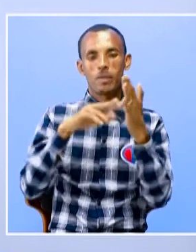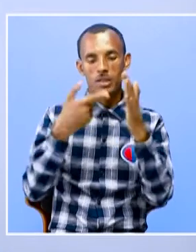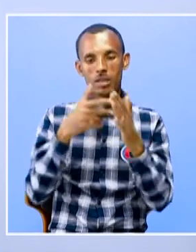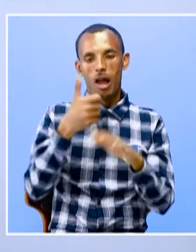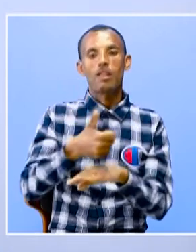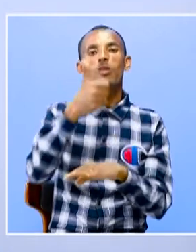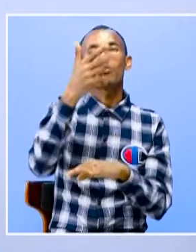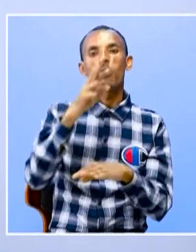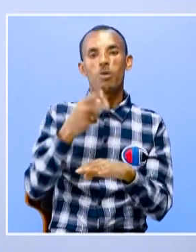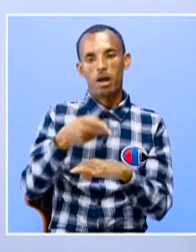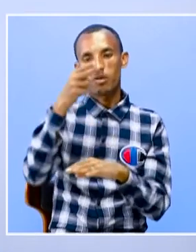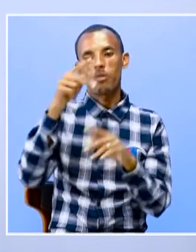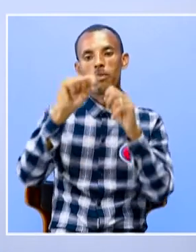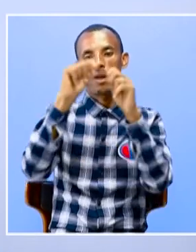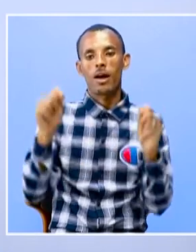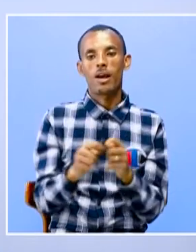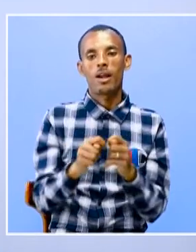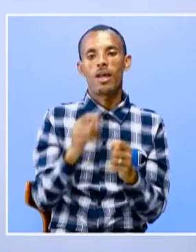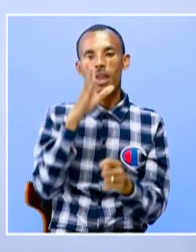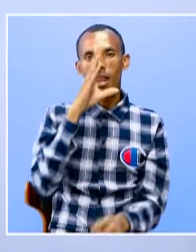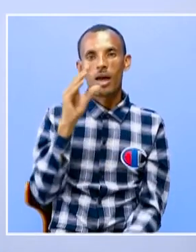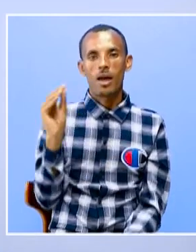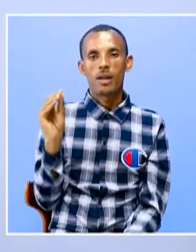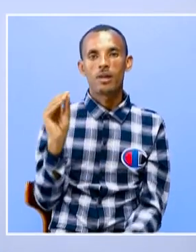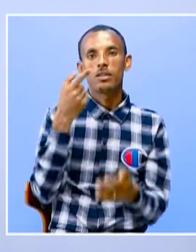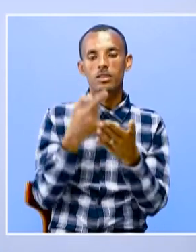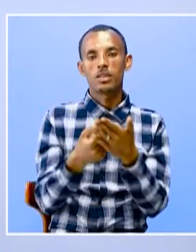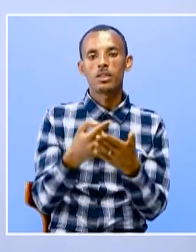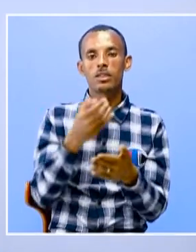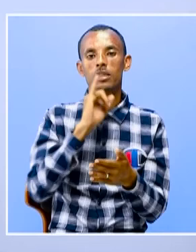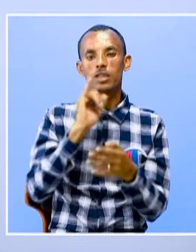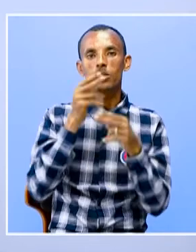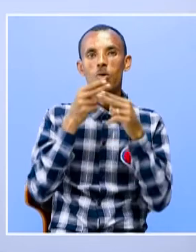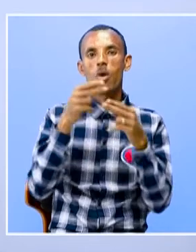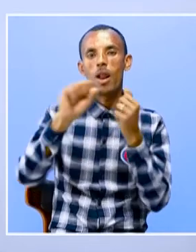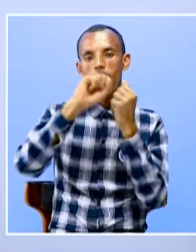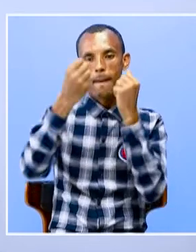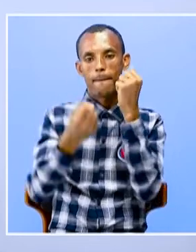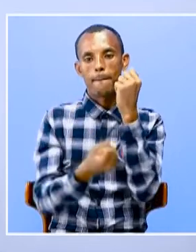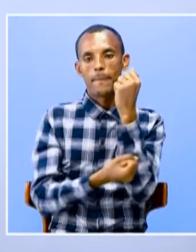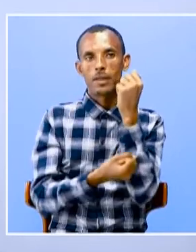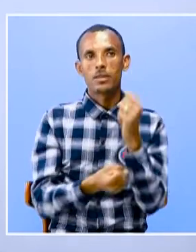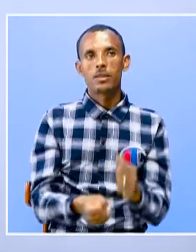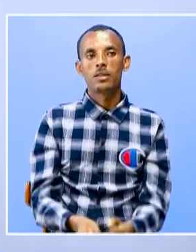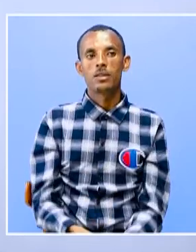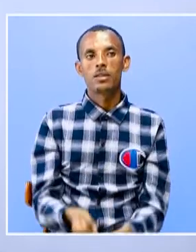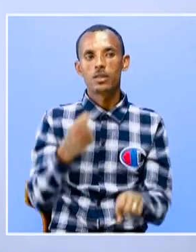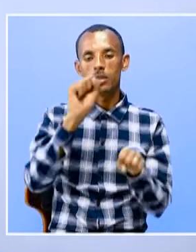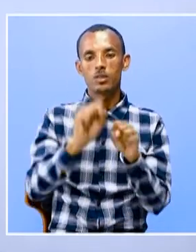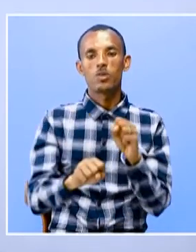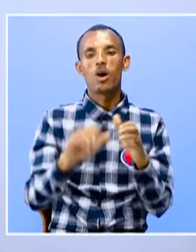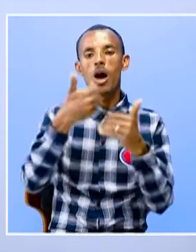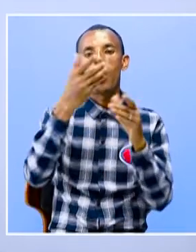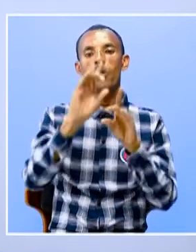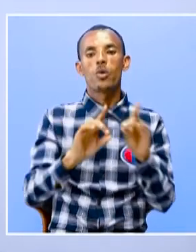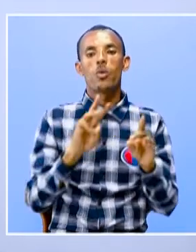altitude. So, and this one is called the base in that case. So how do